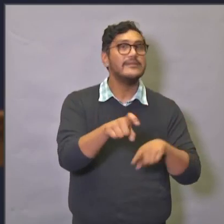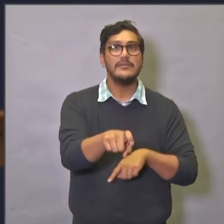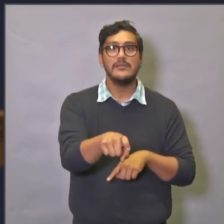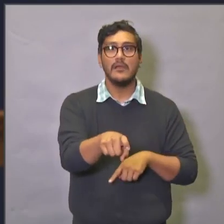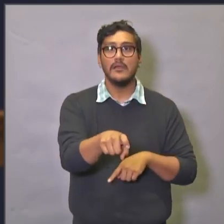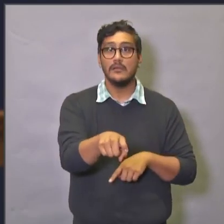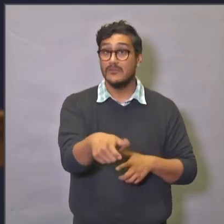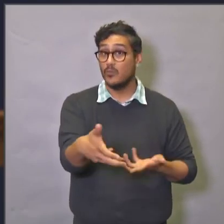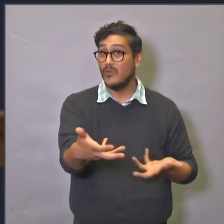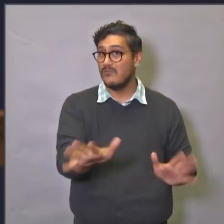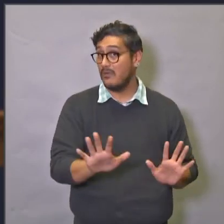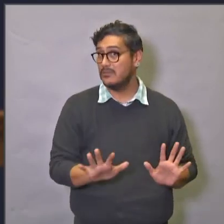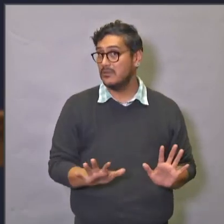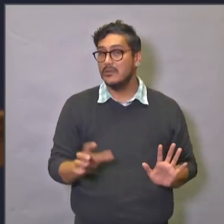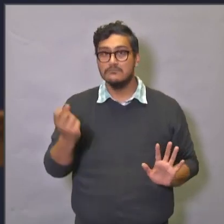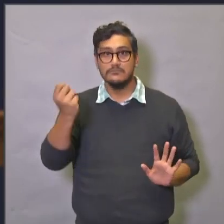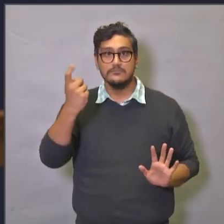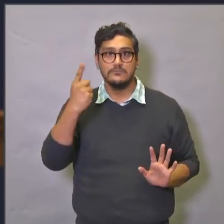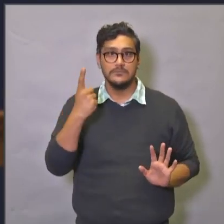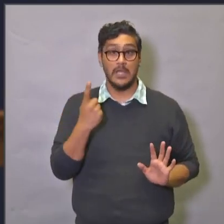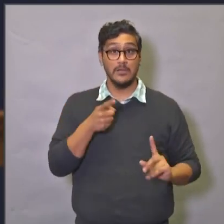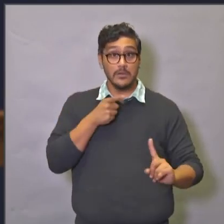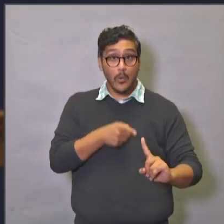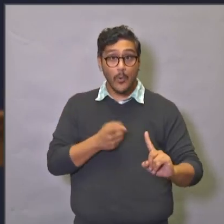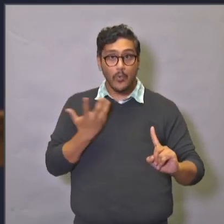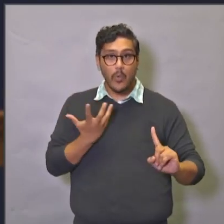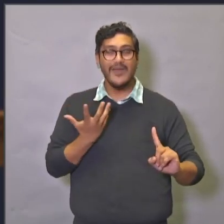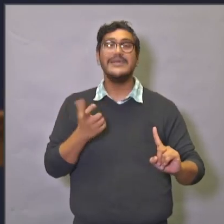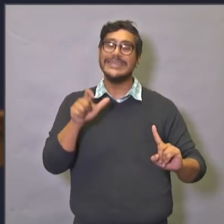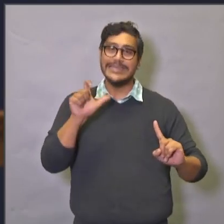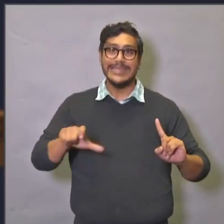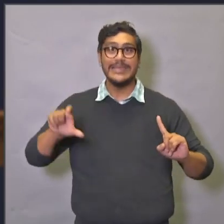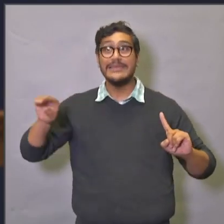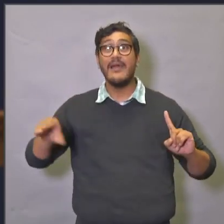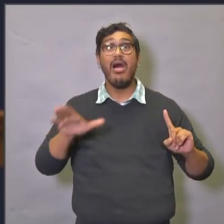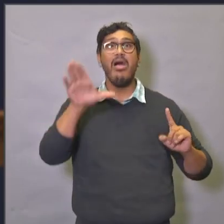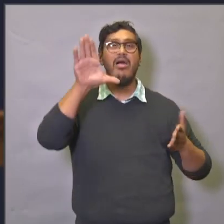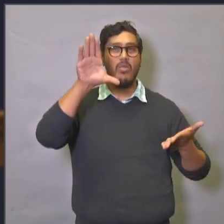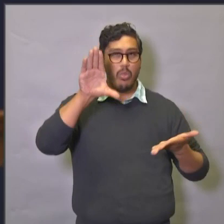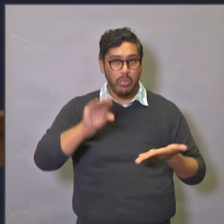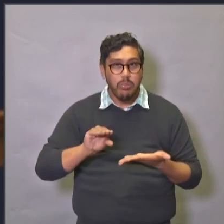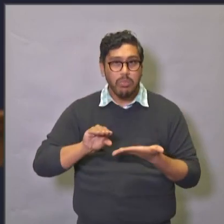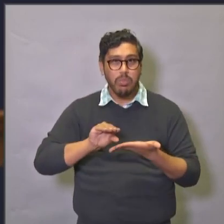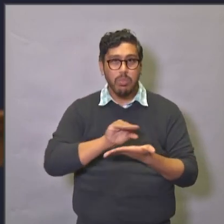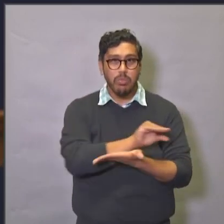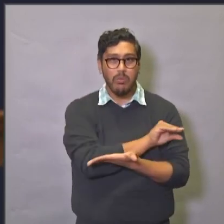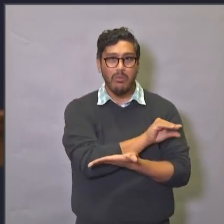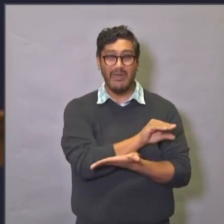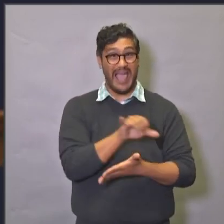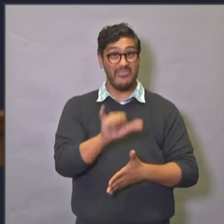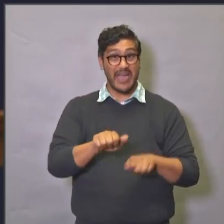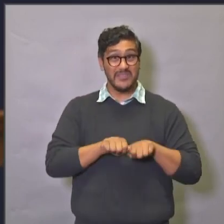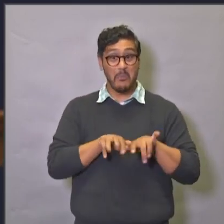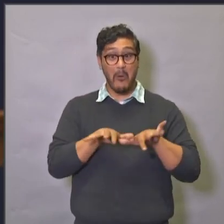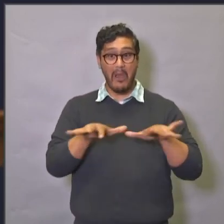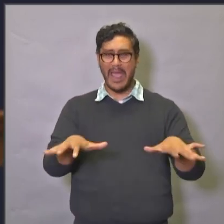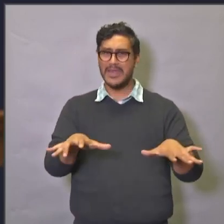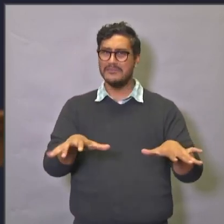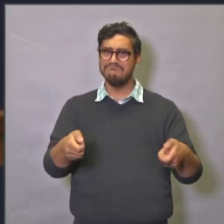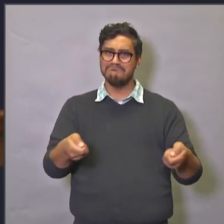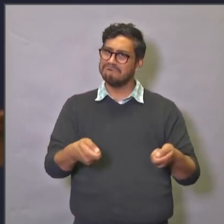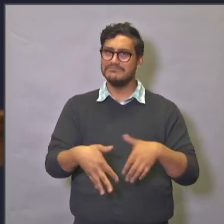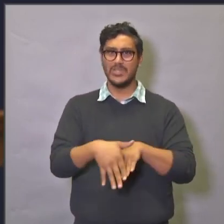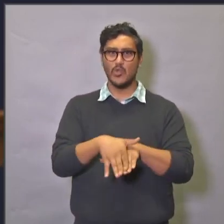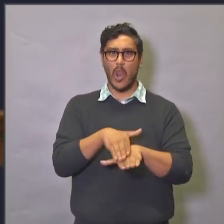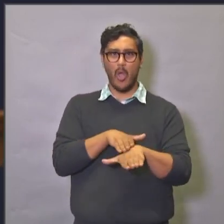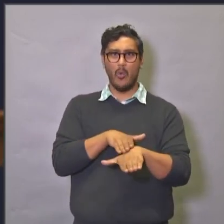get to that because, again, as Dr. Ferrer said, the goal is to flatten the curve and to slow the spread, and we hope that people will comply, understanding that